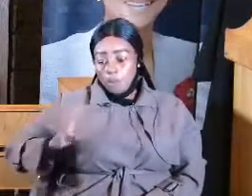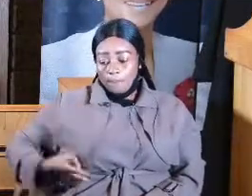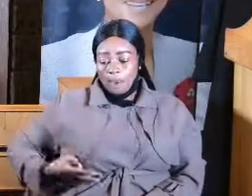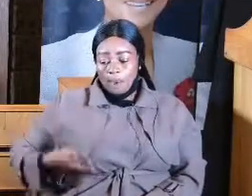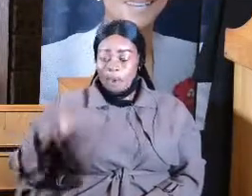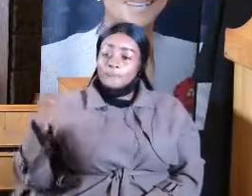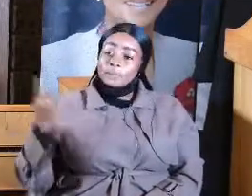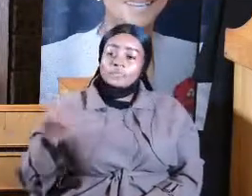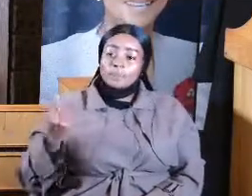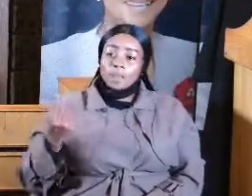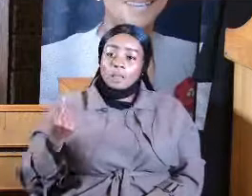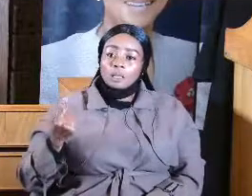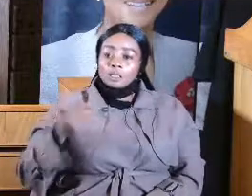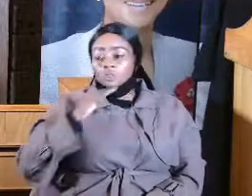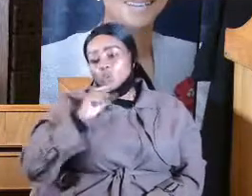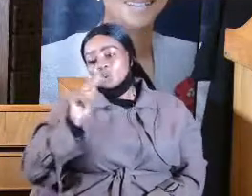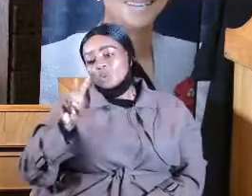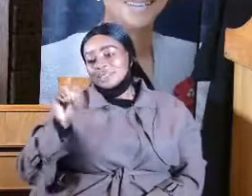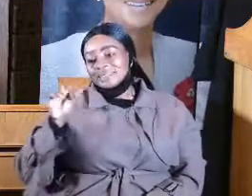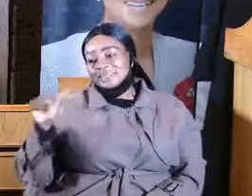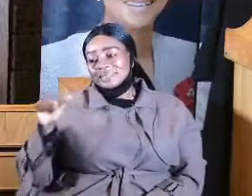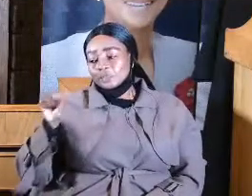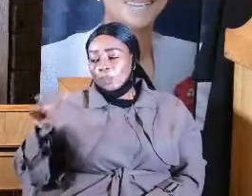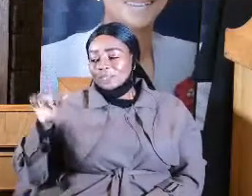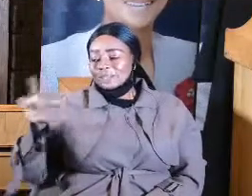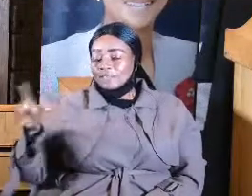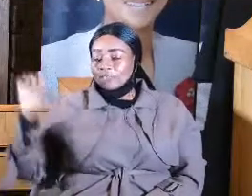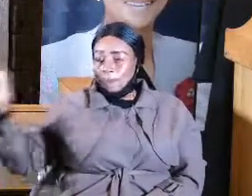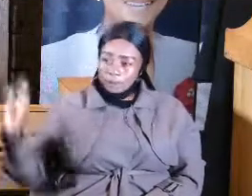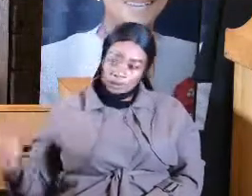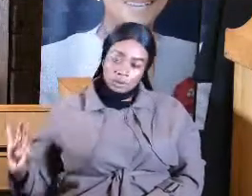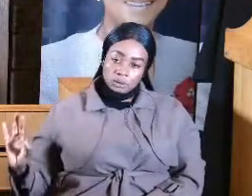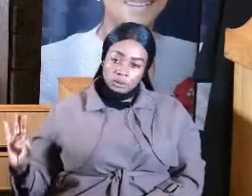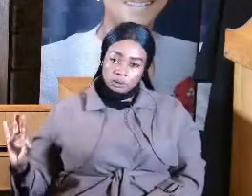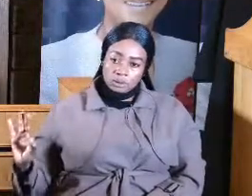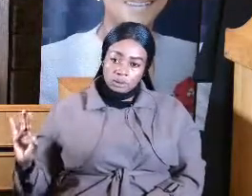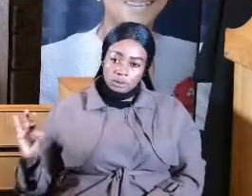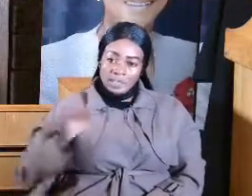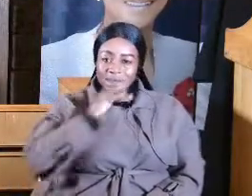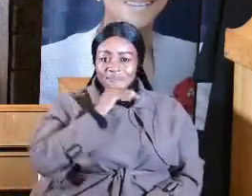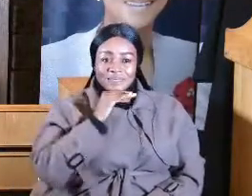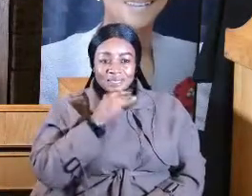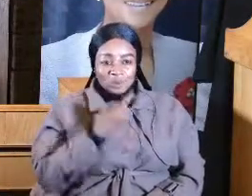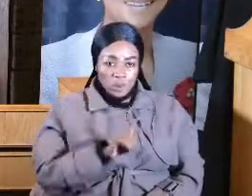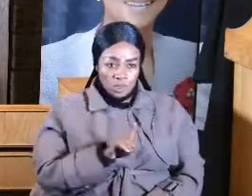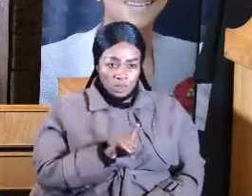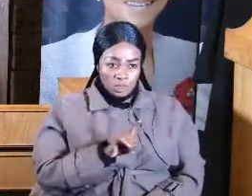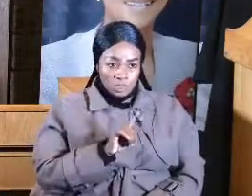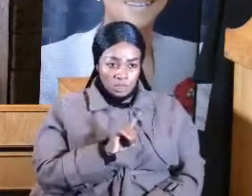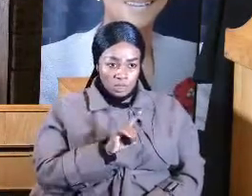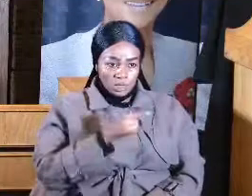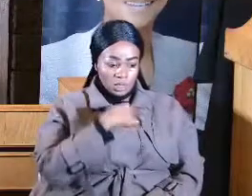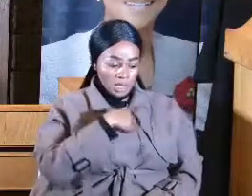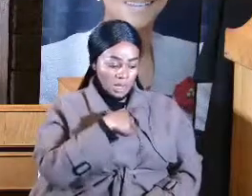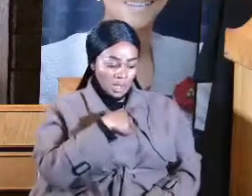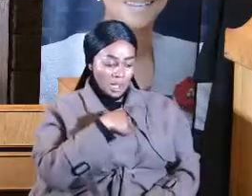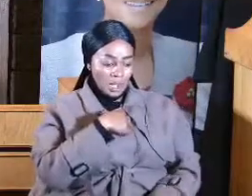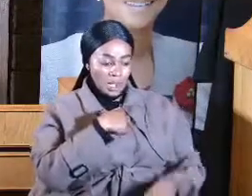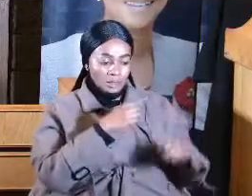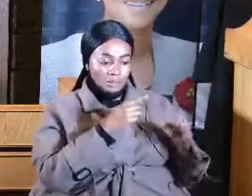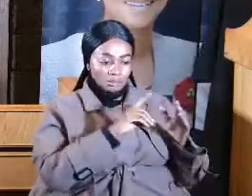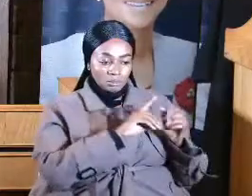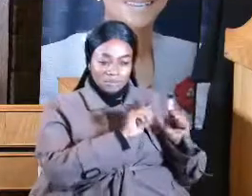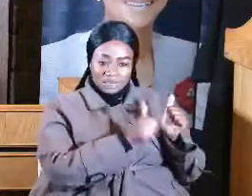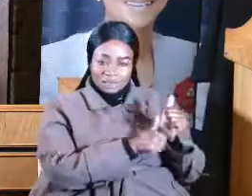is 26.7. That is telling us, that is telling me as a district director, to say